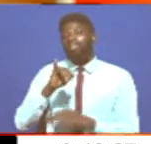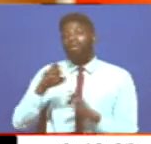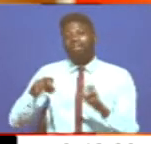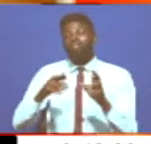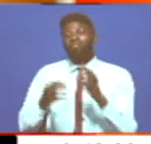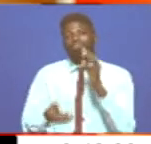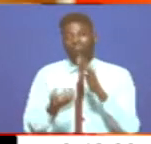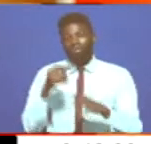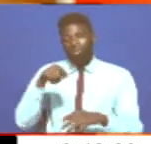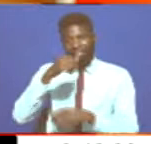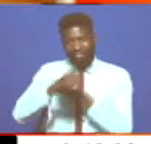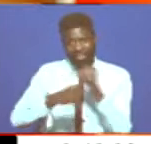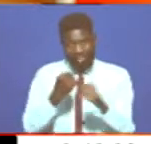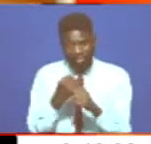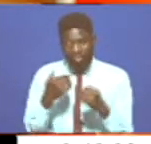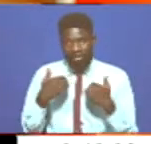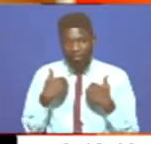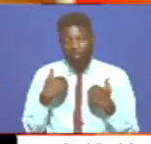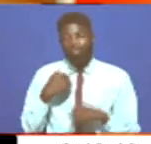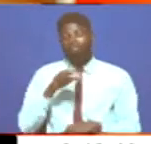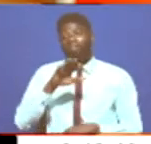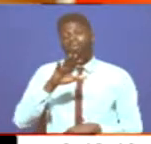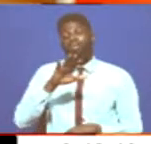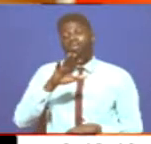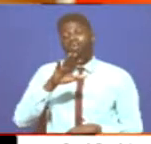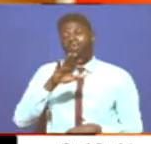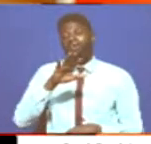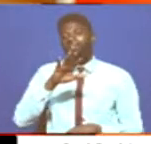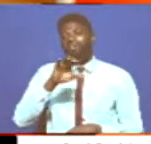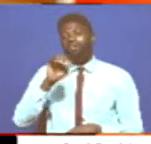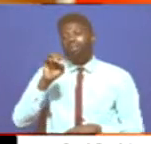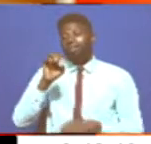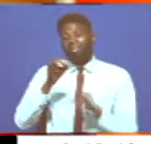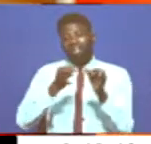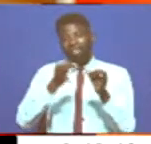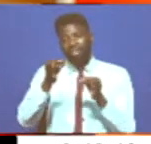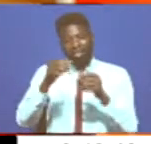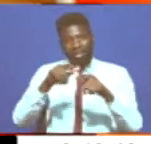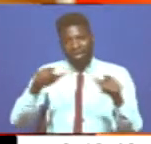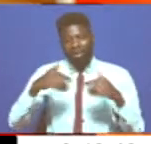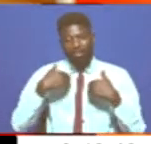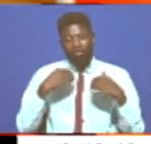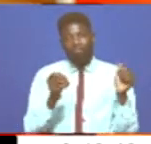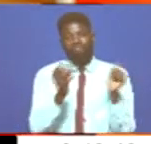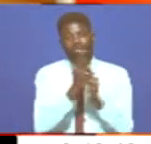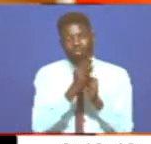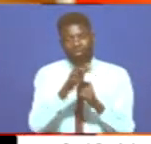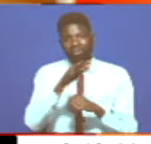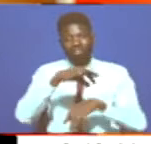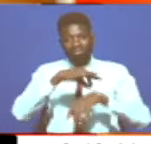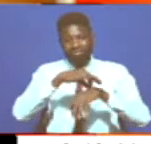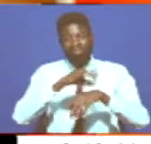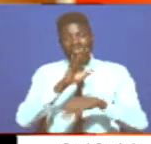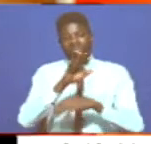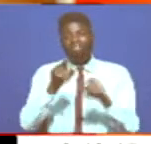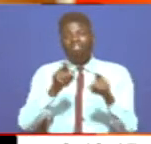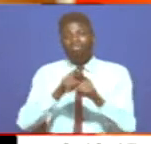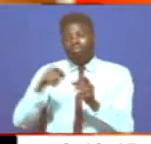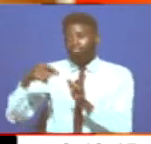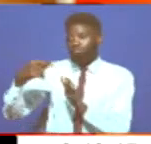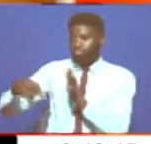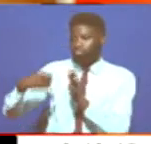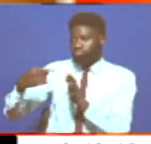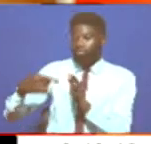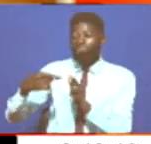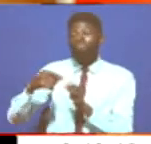sits on a 500-acre land will include 14 tanneries and an effluent treatment plant. It is a Vision 2030 project